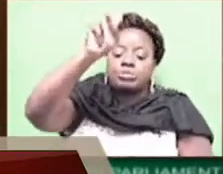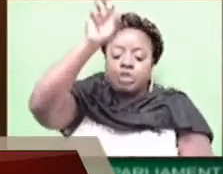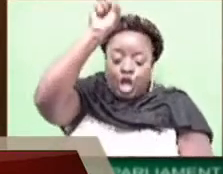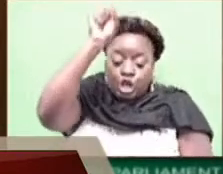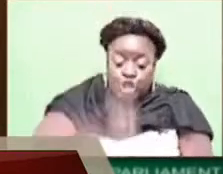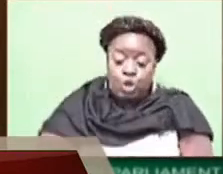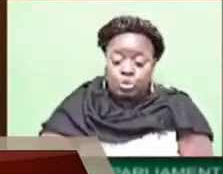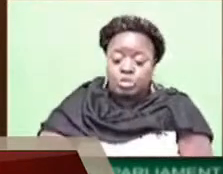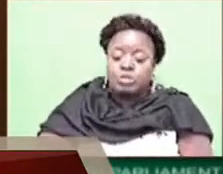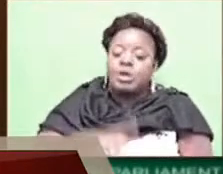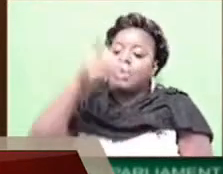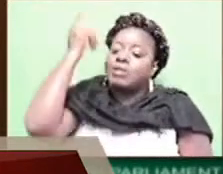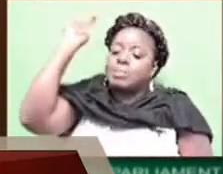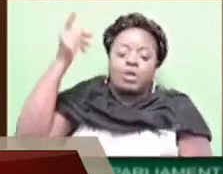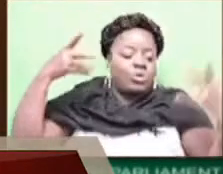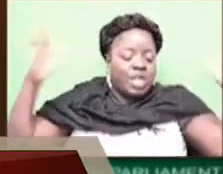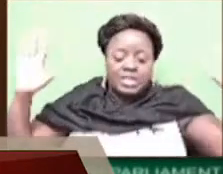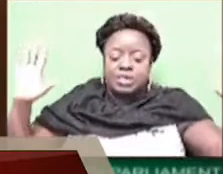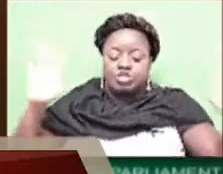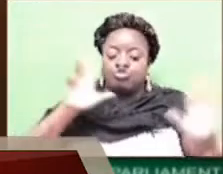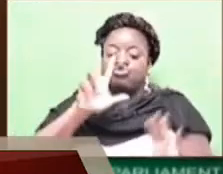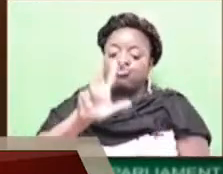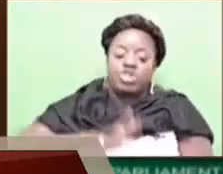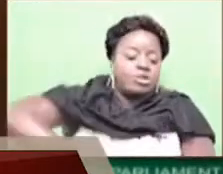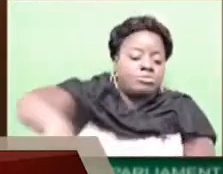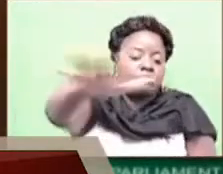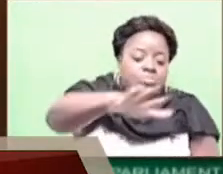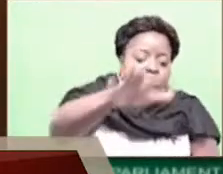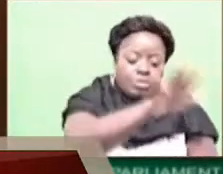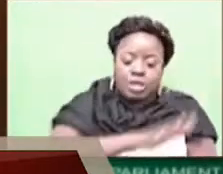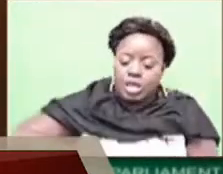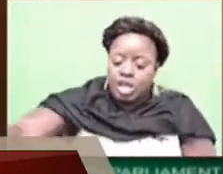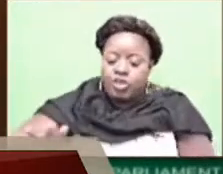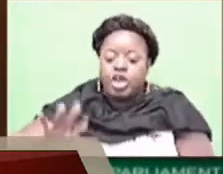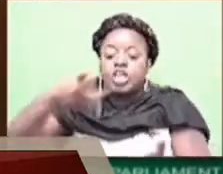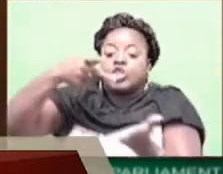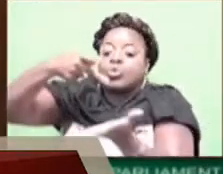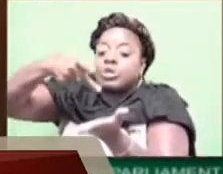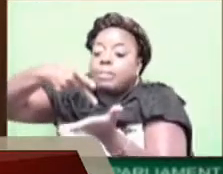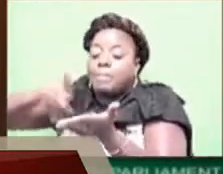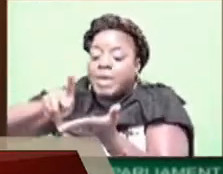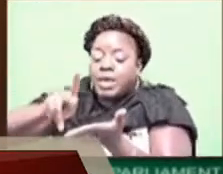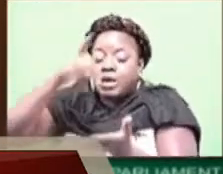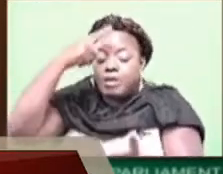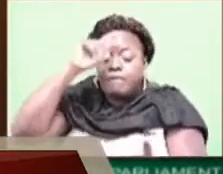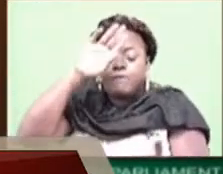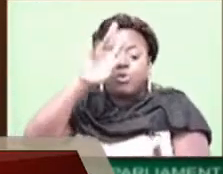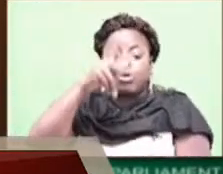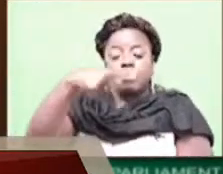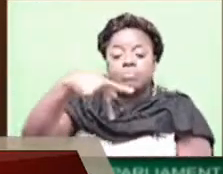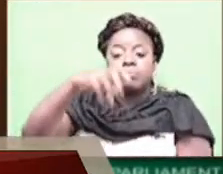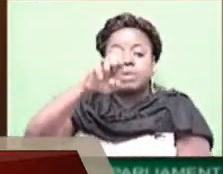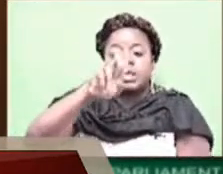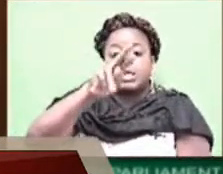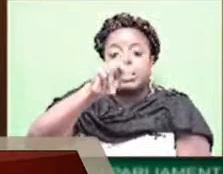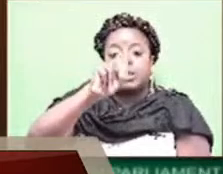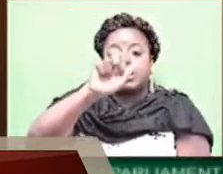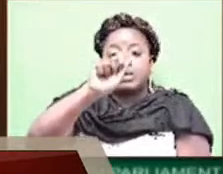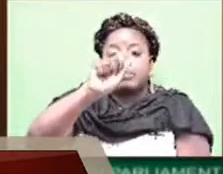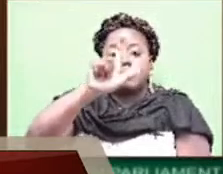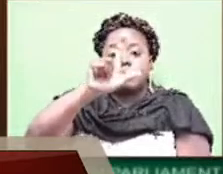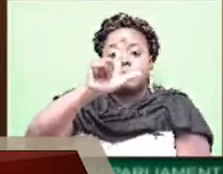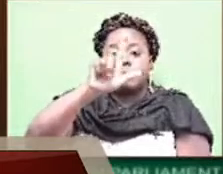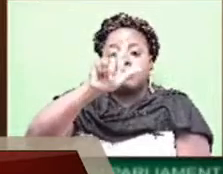districts. Because importantly, Madam Speaker, we allow for the payment of penalties, and you'll see that 105C subsection